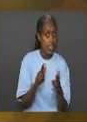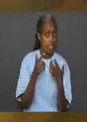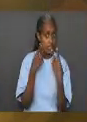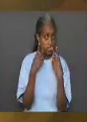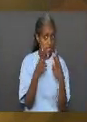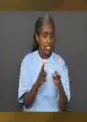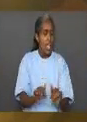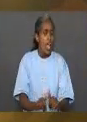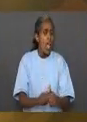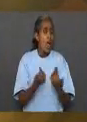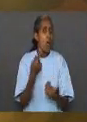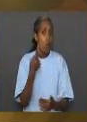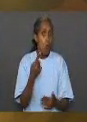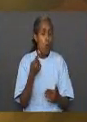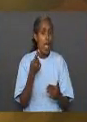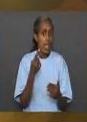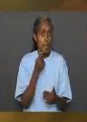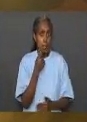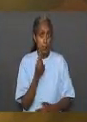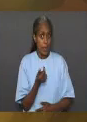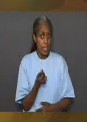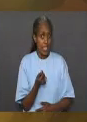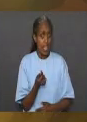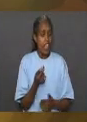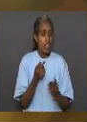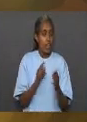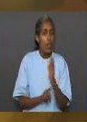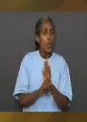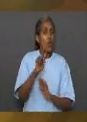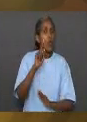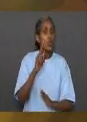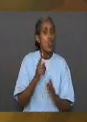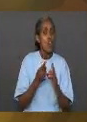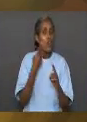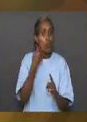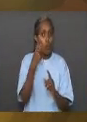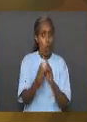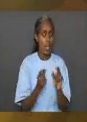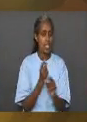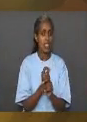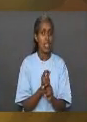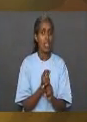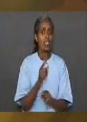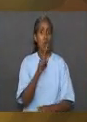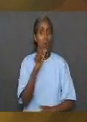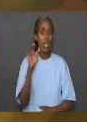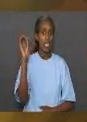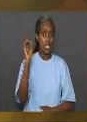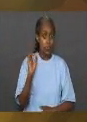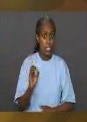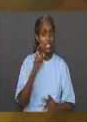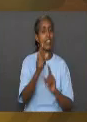how 1 bir grows for 1 year at 100%